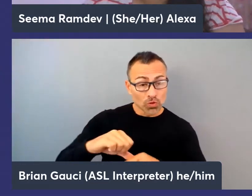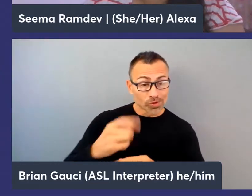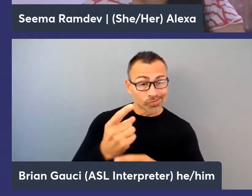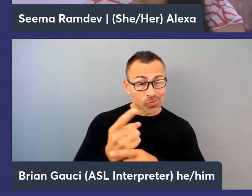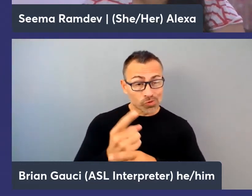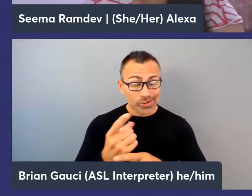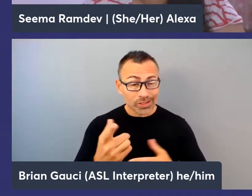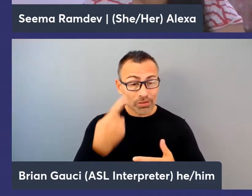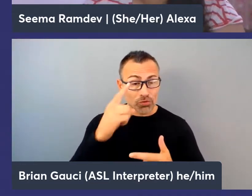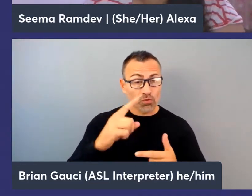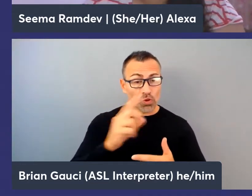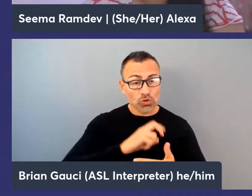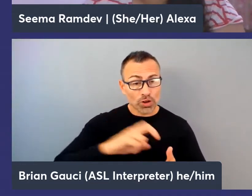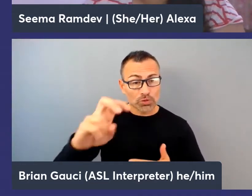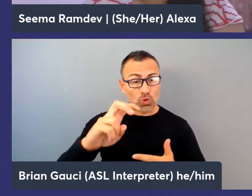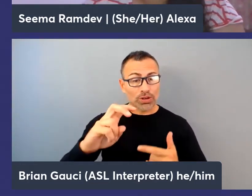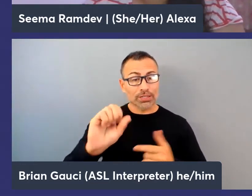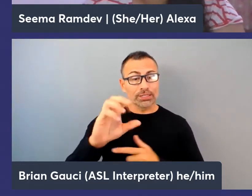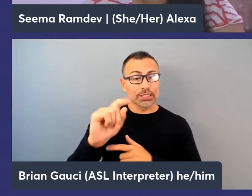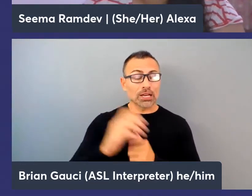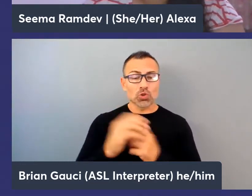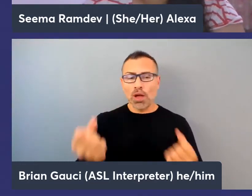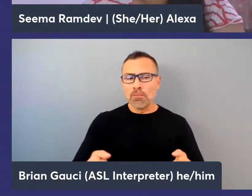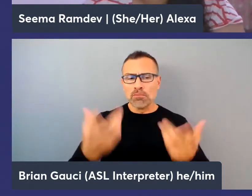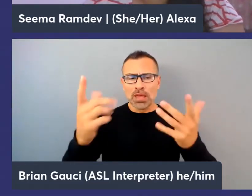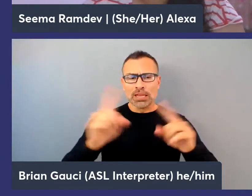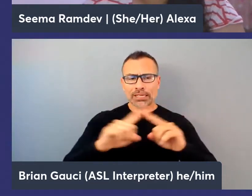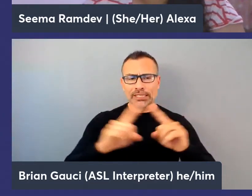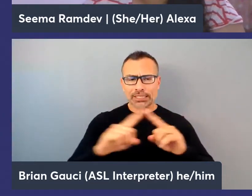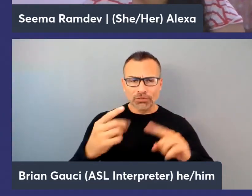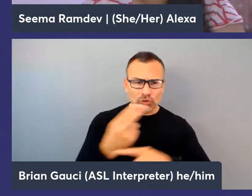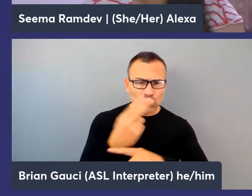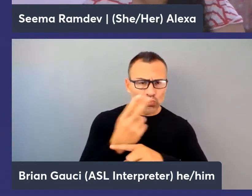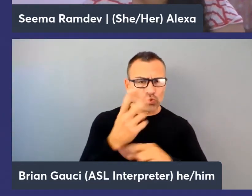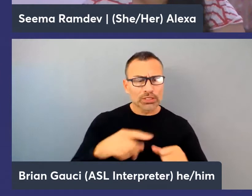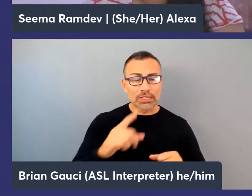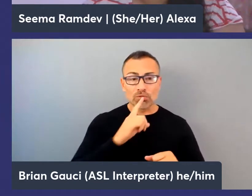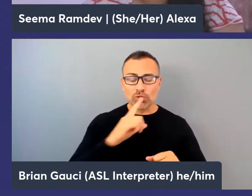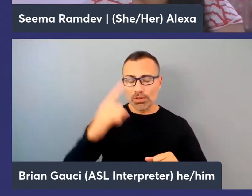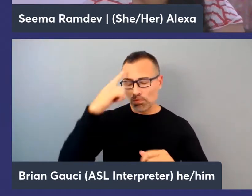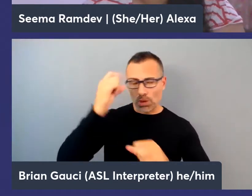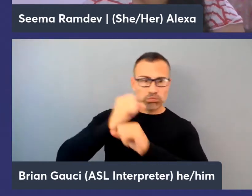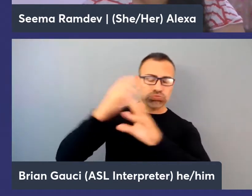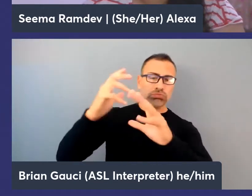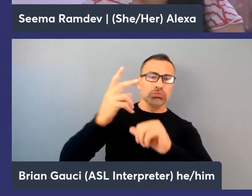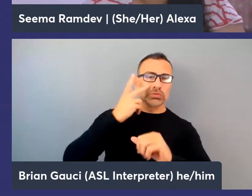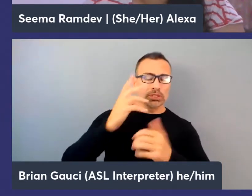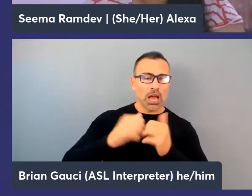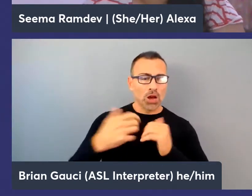cases, and it's mind-blowing the way that we see customer and researcher are using this data.